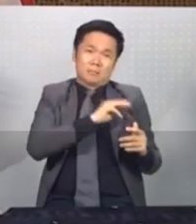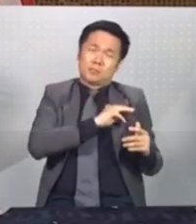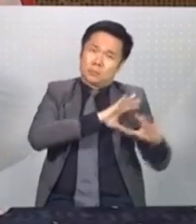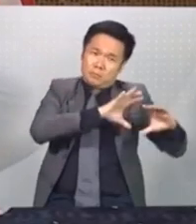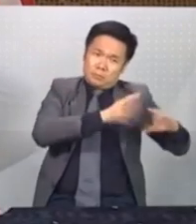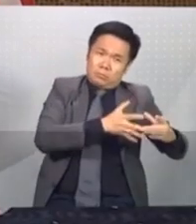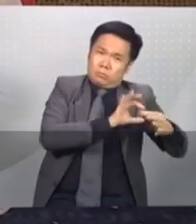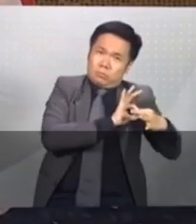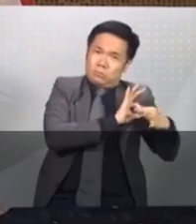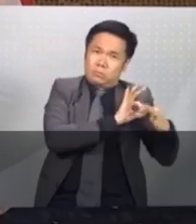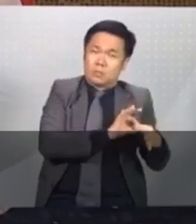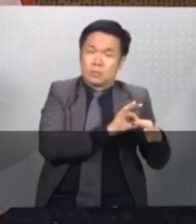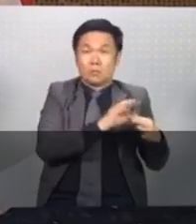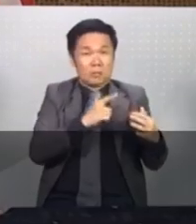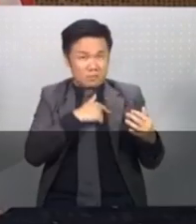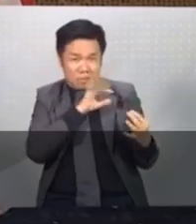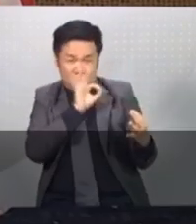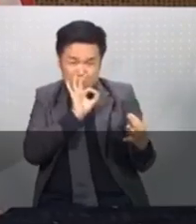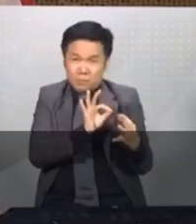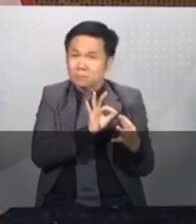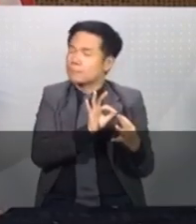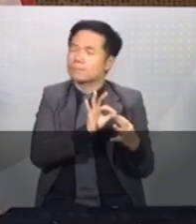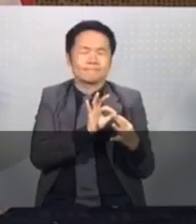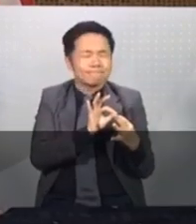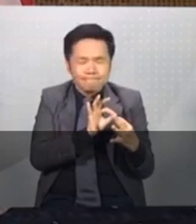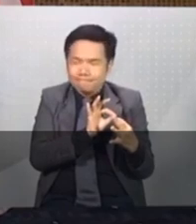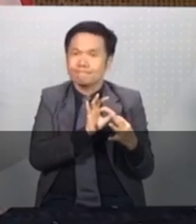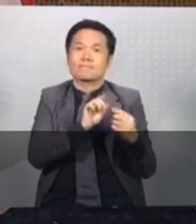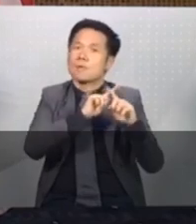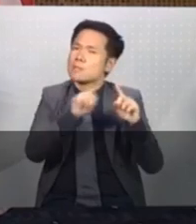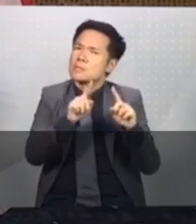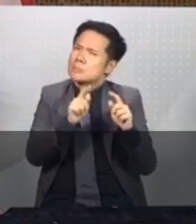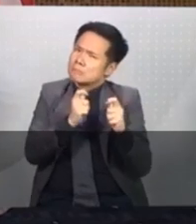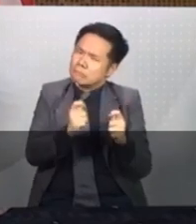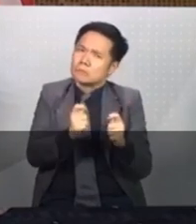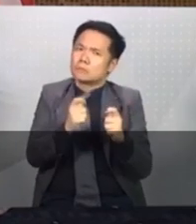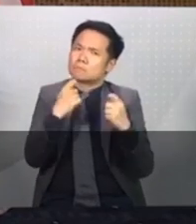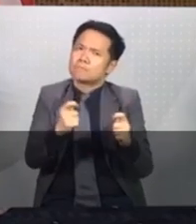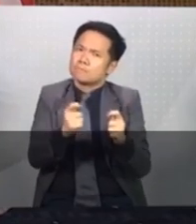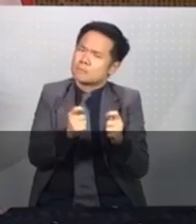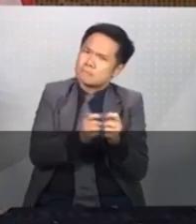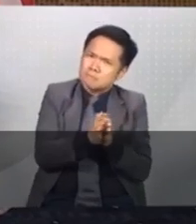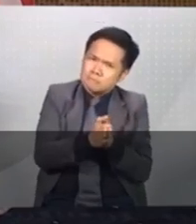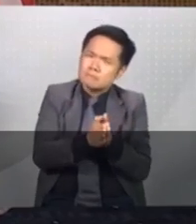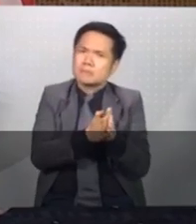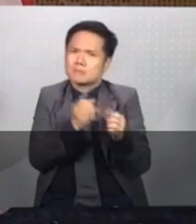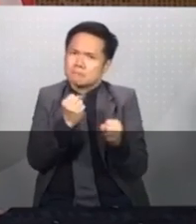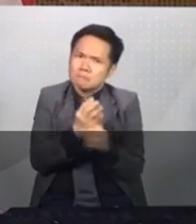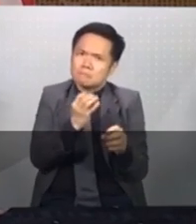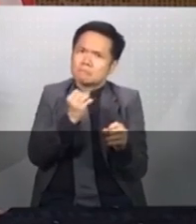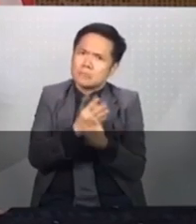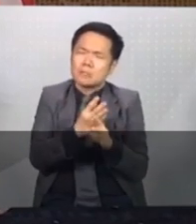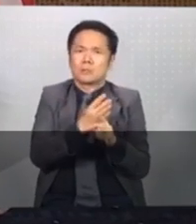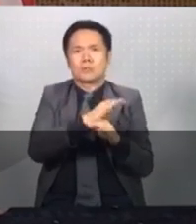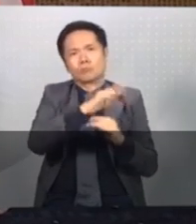government. We are not perfect, but we are doing the best we can to pull through this crisis together as